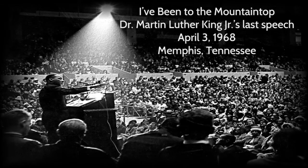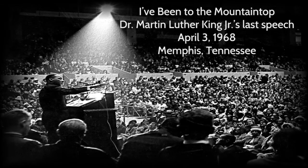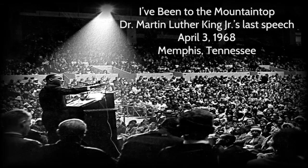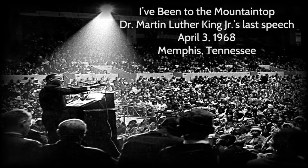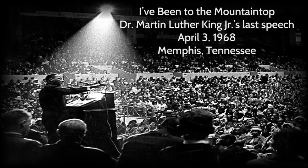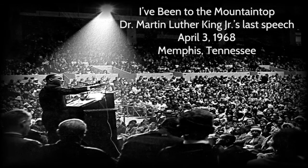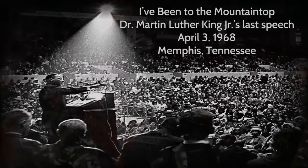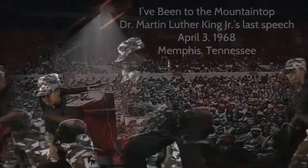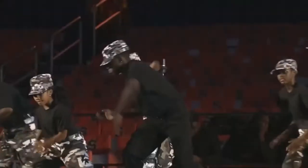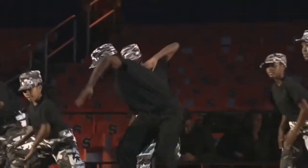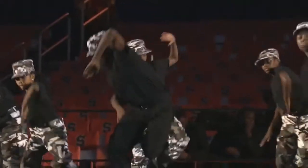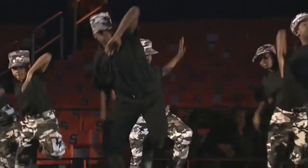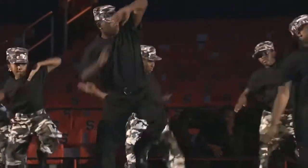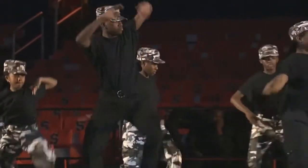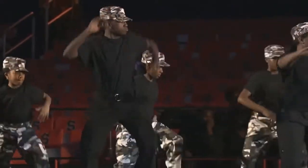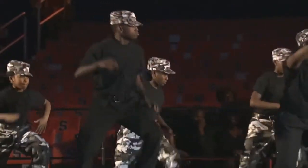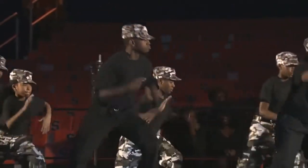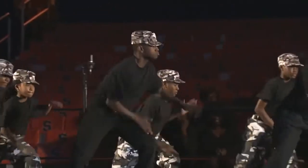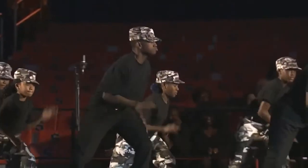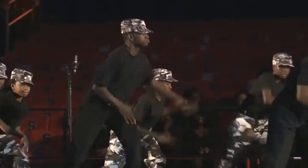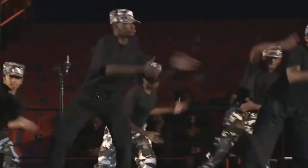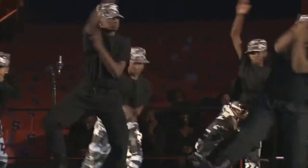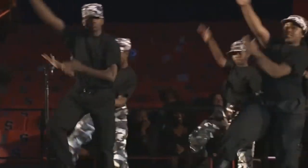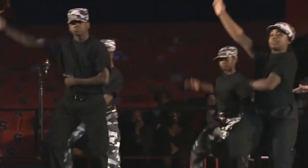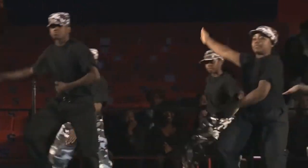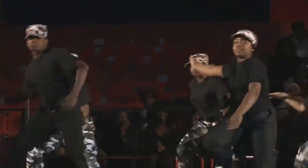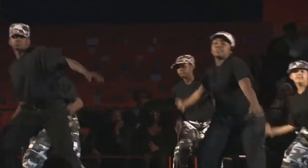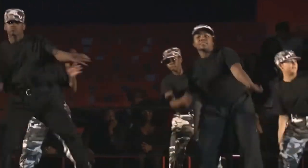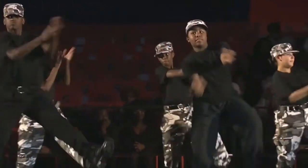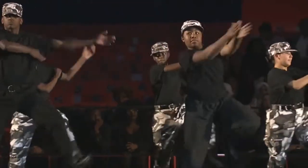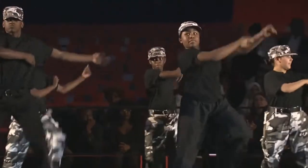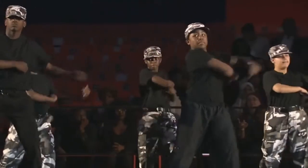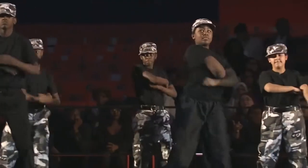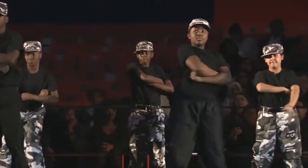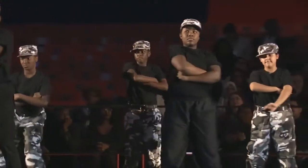All we say to America is be true to what you said on paper.